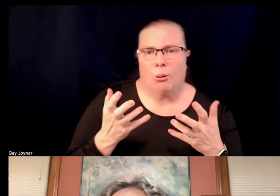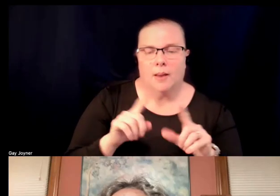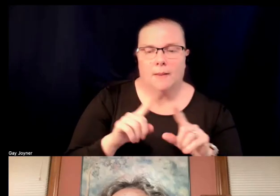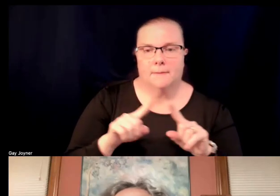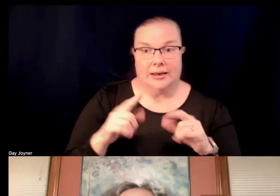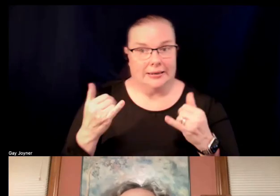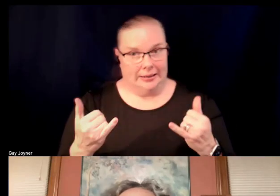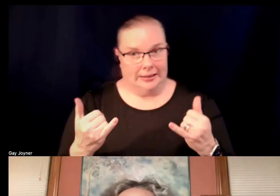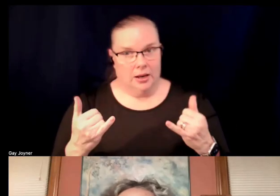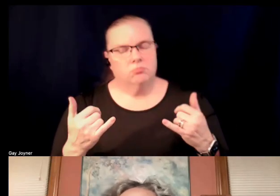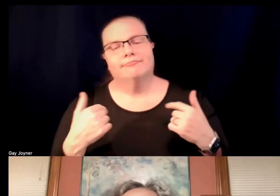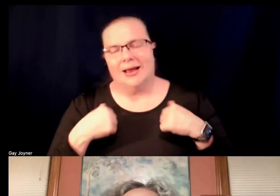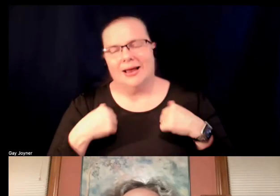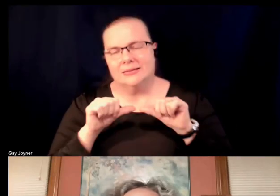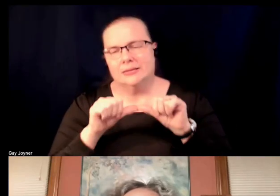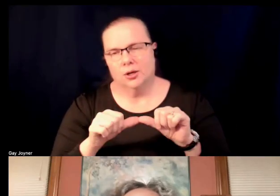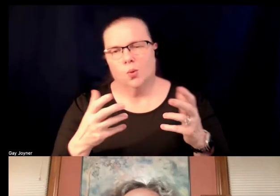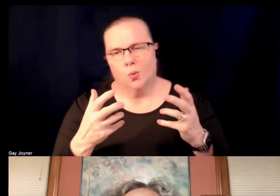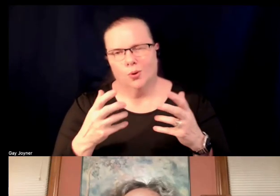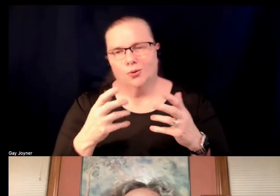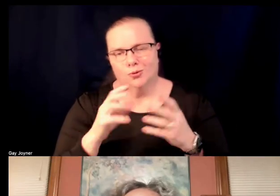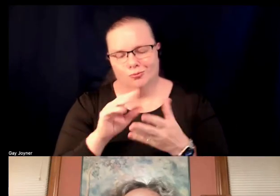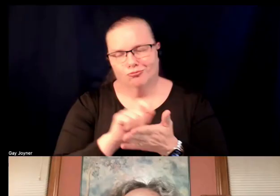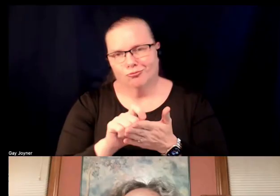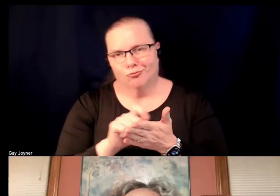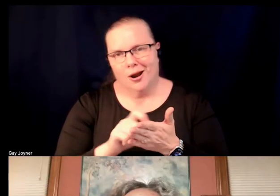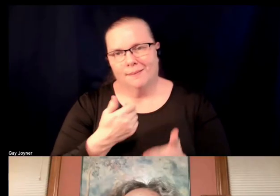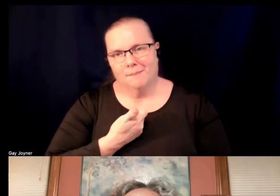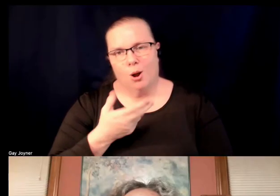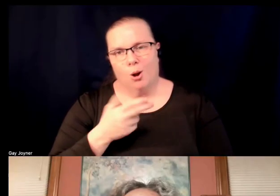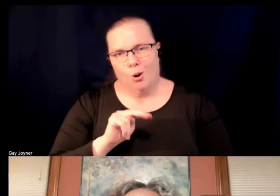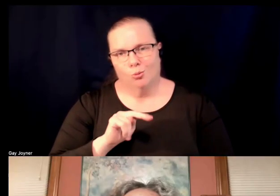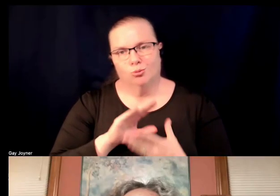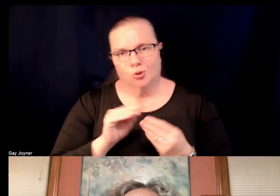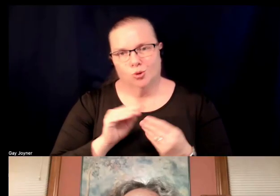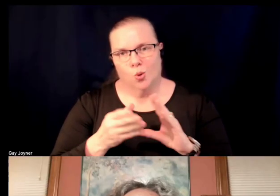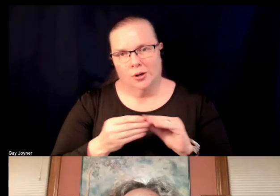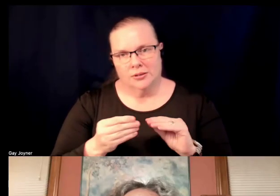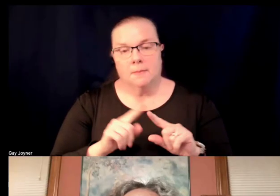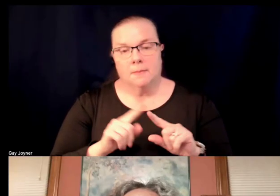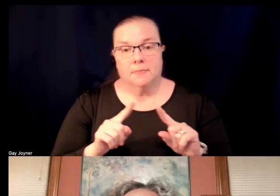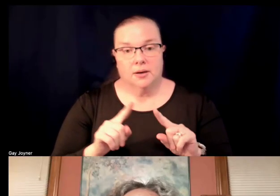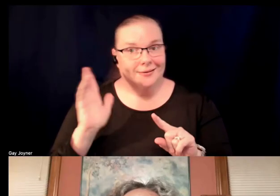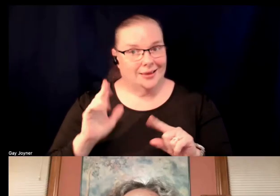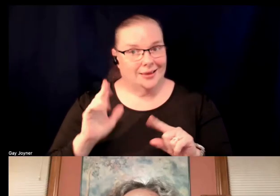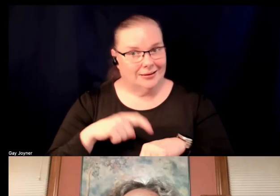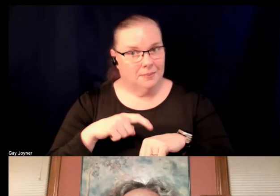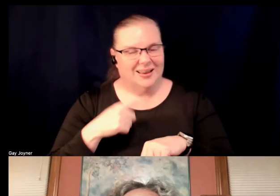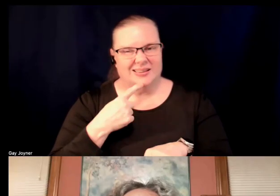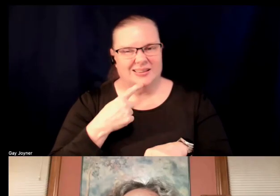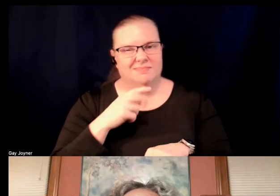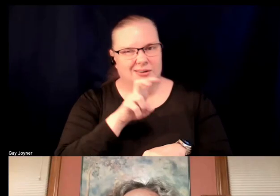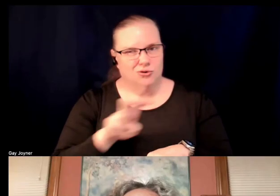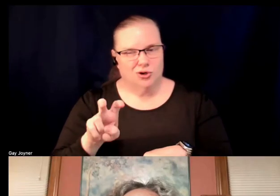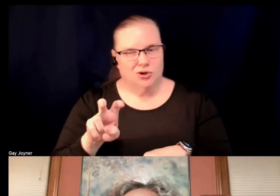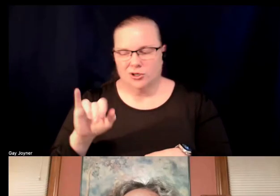own stories and all that stuff. But at that time I said, well, we can at least switch to illustration because you're still telling